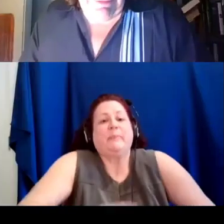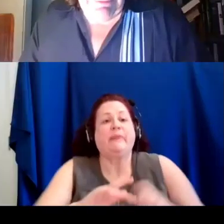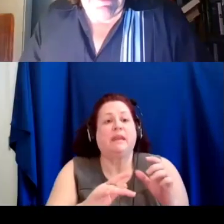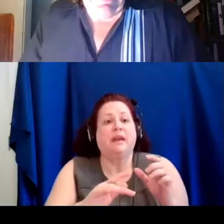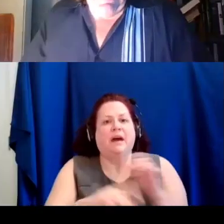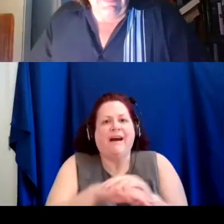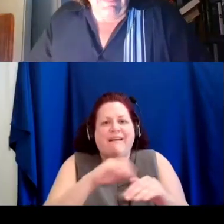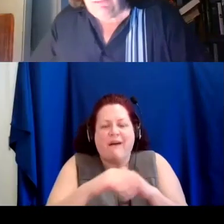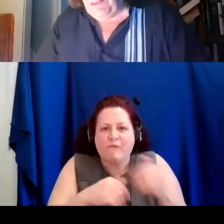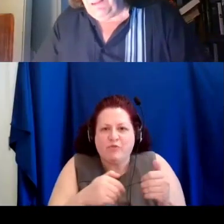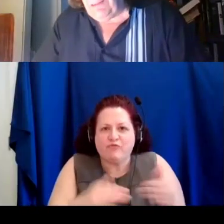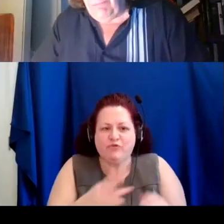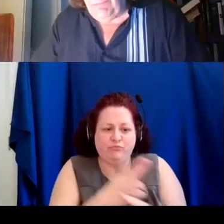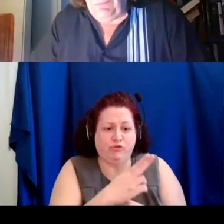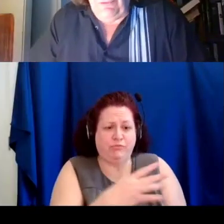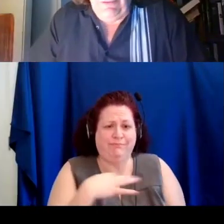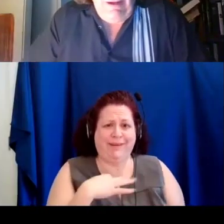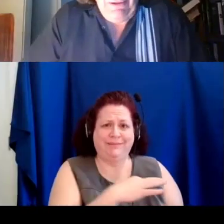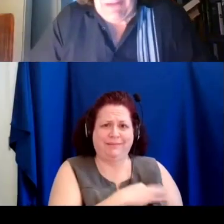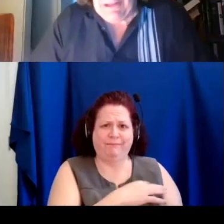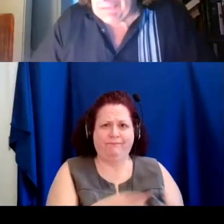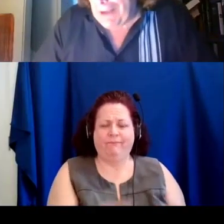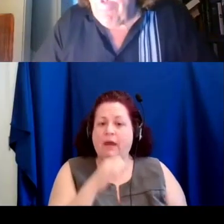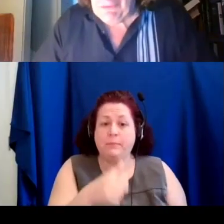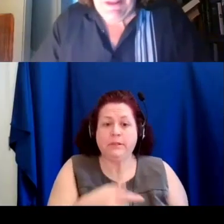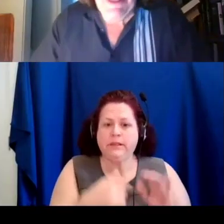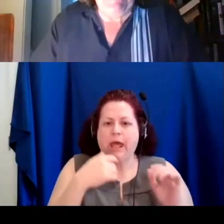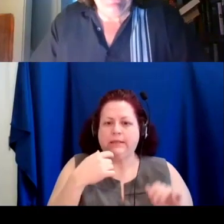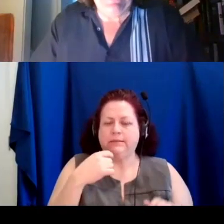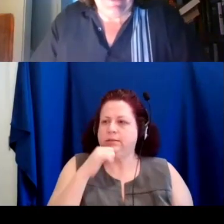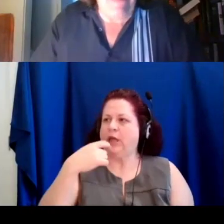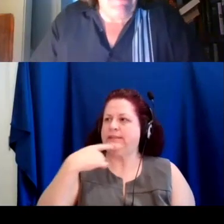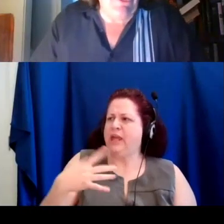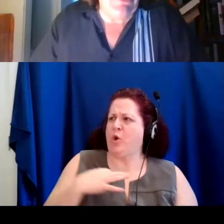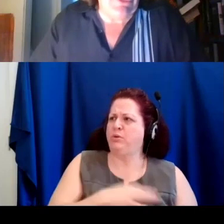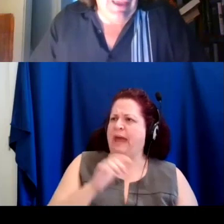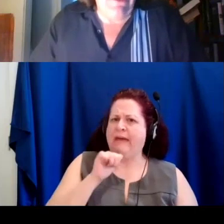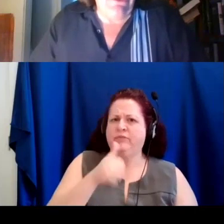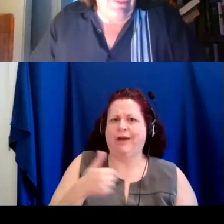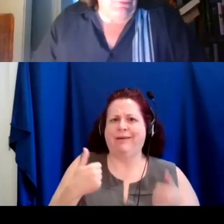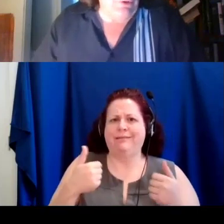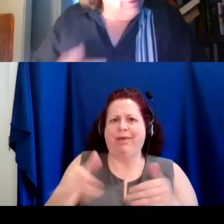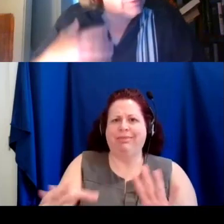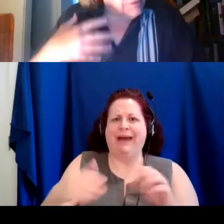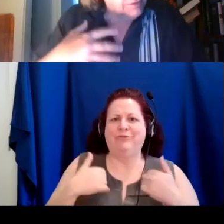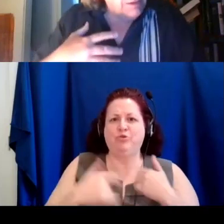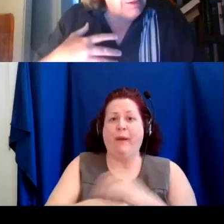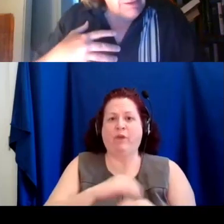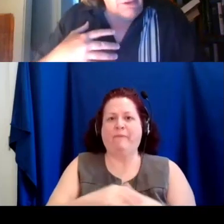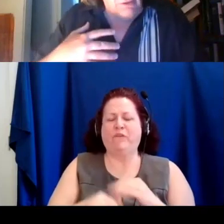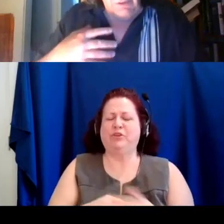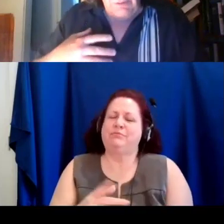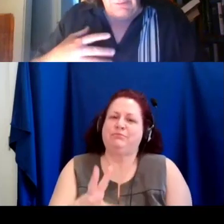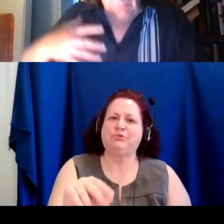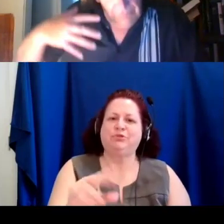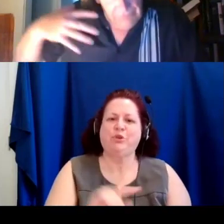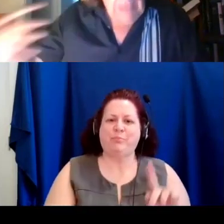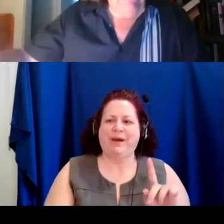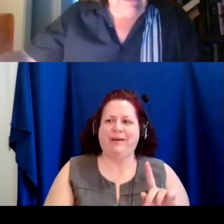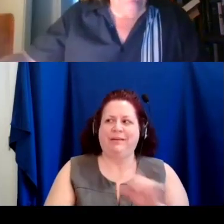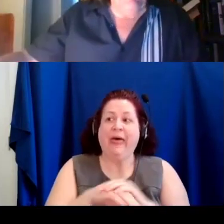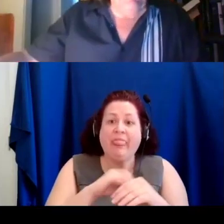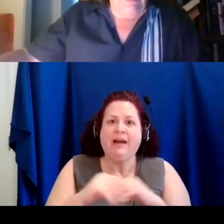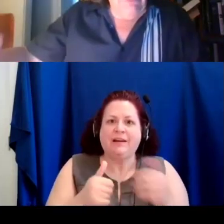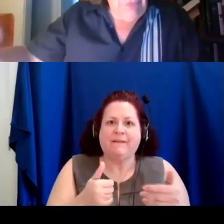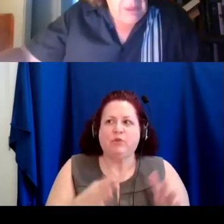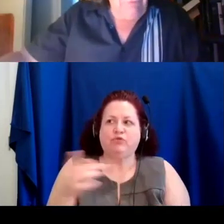staff. I'm not saying that staff aren't entitled to comfort, but the comfort rooms are there so that persons can,